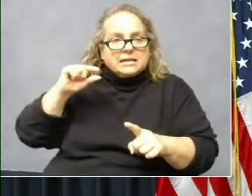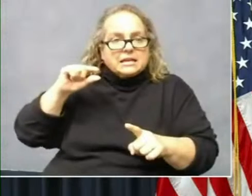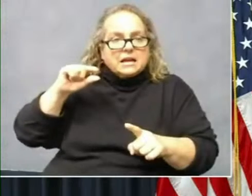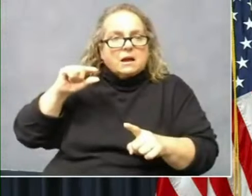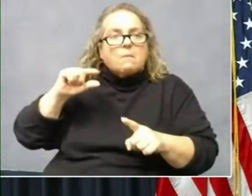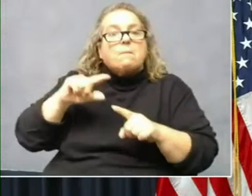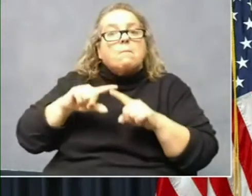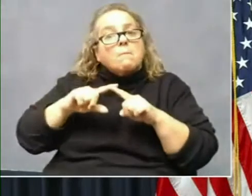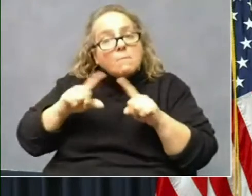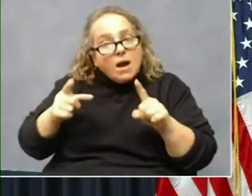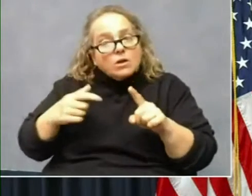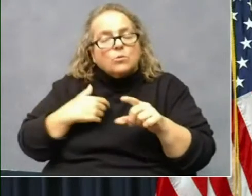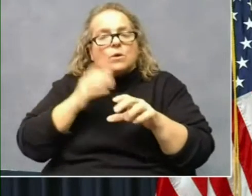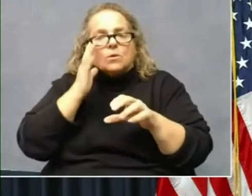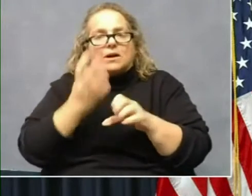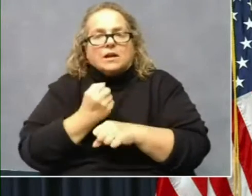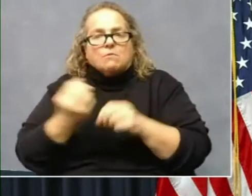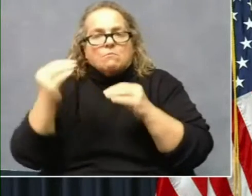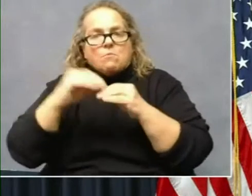news.